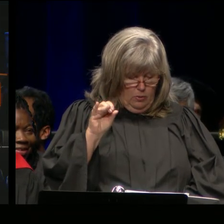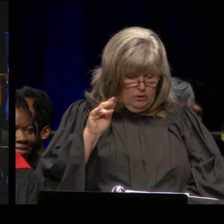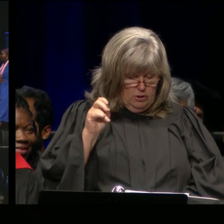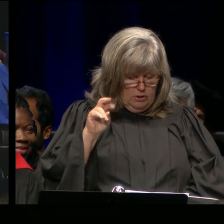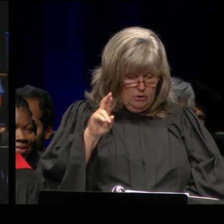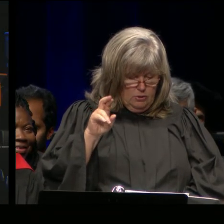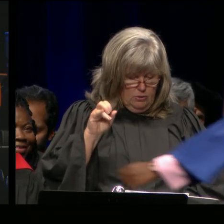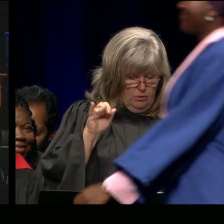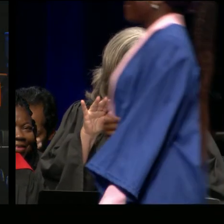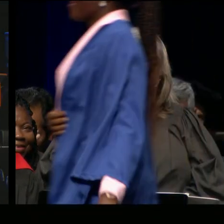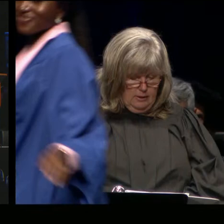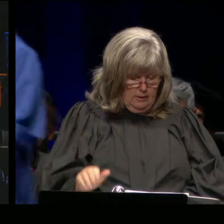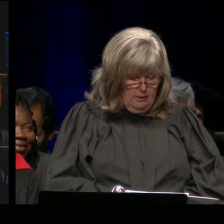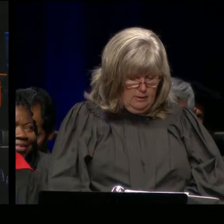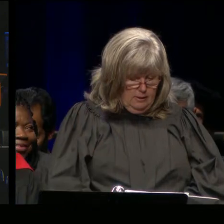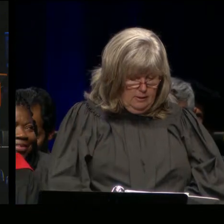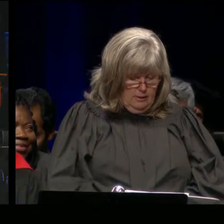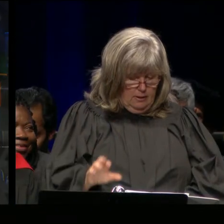Rahimat Yusuf.